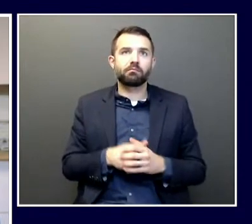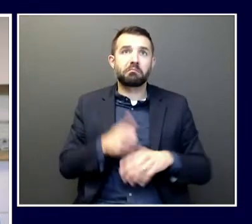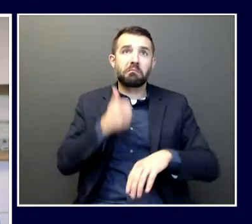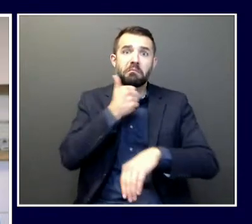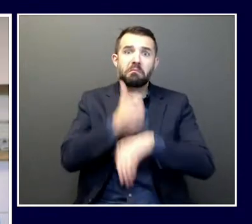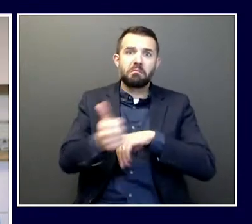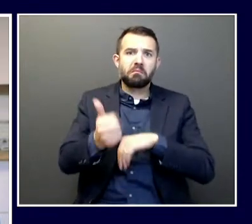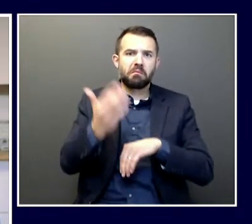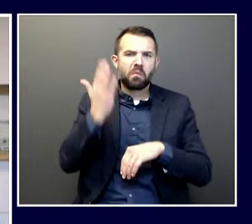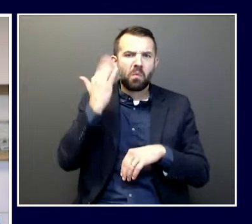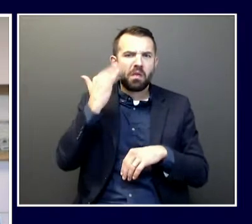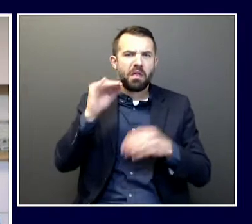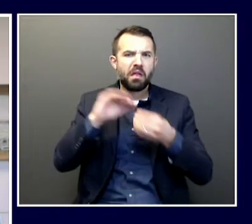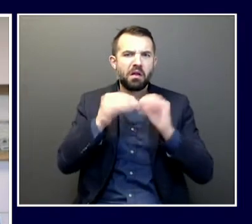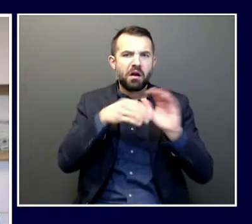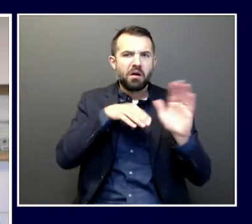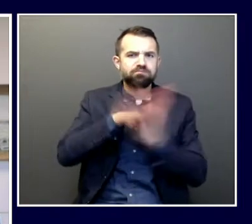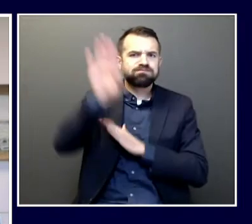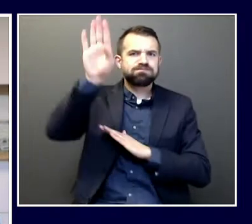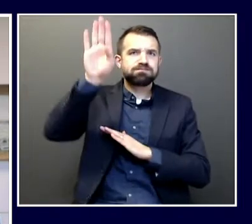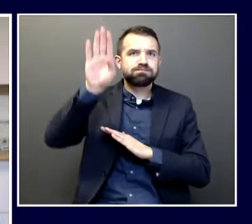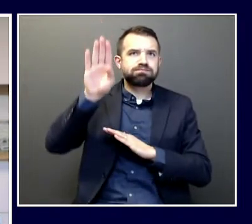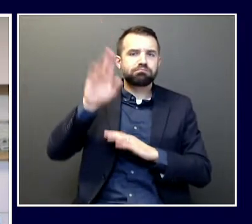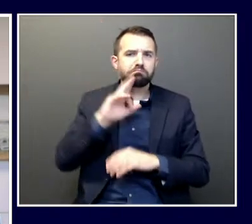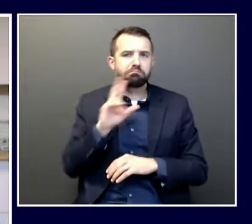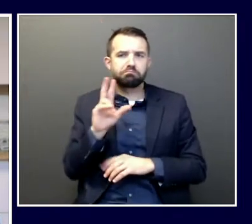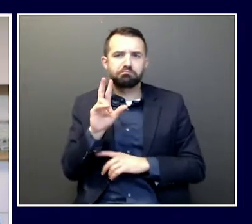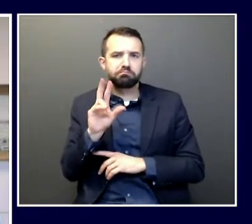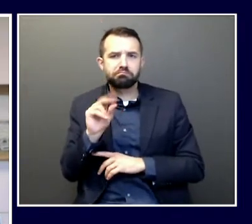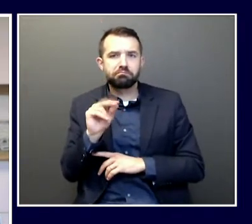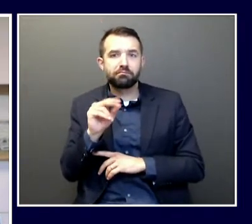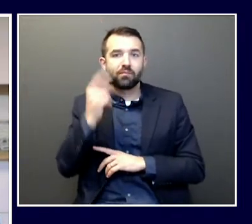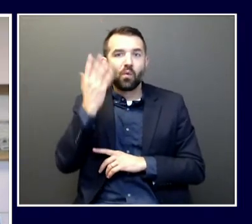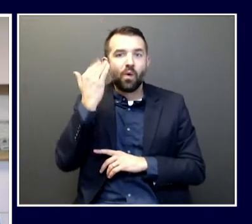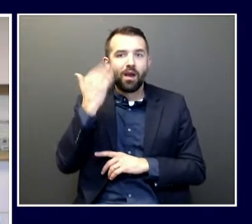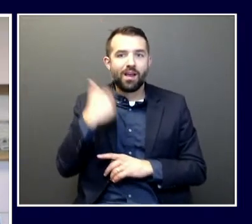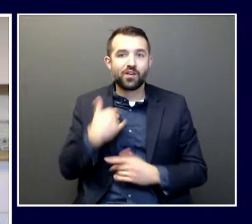but why we might be seeing it now. Climate does so